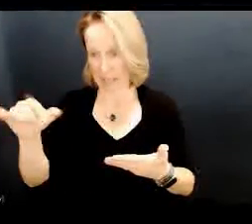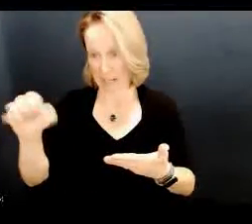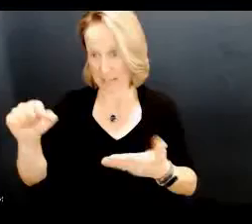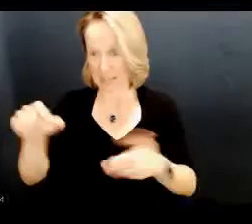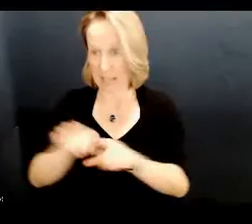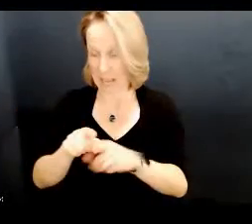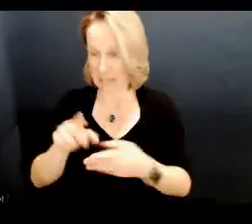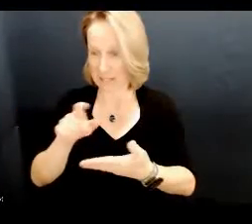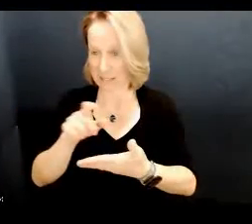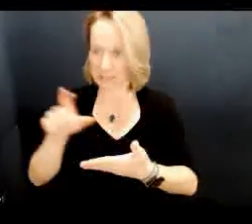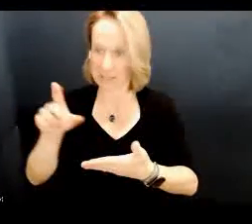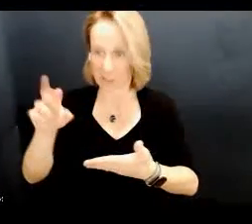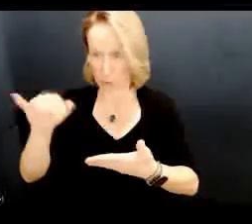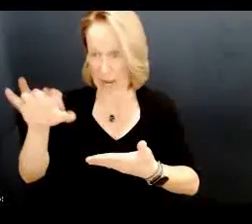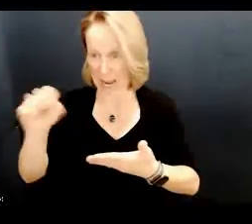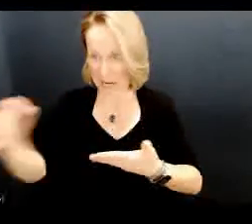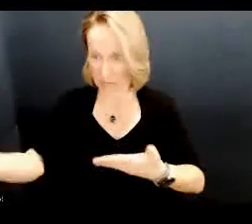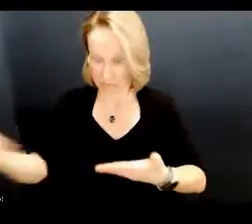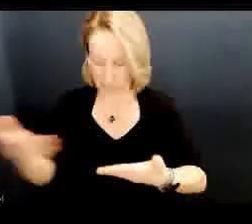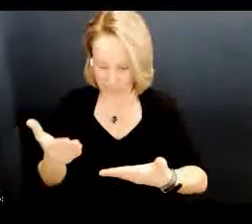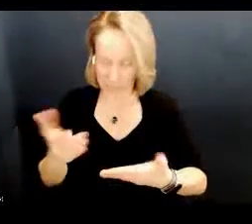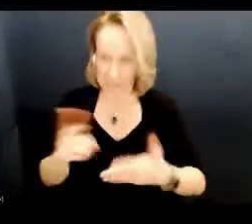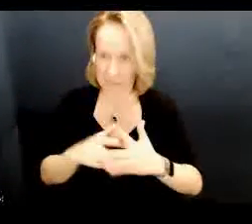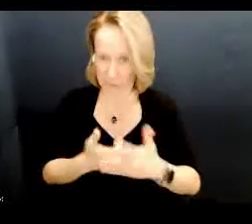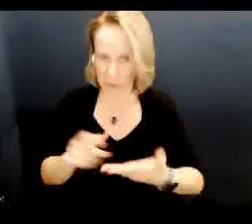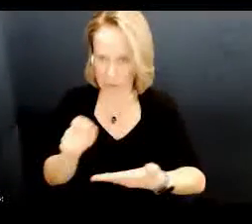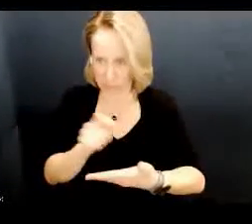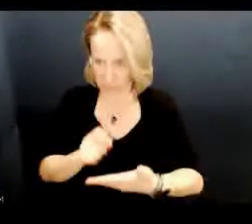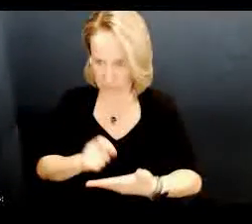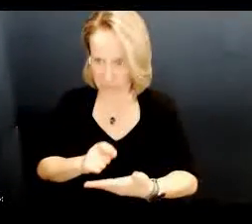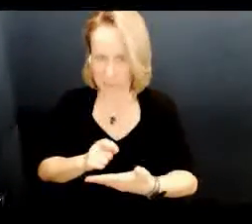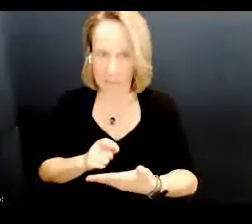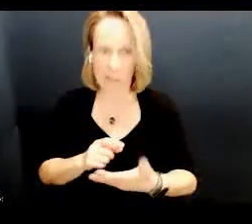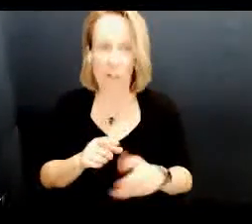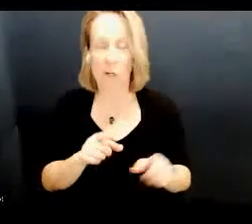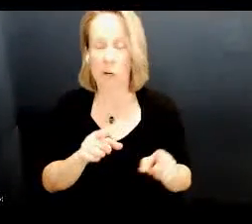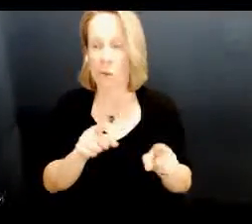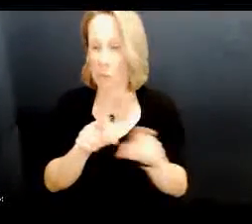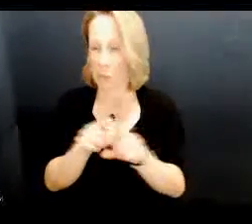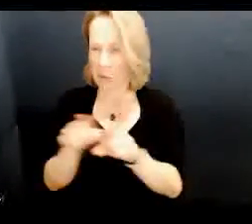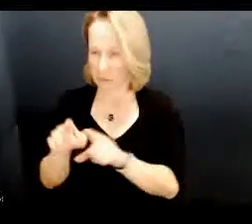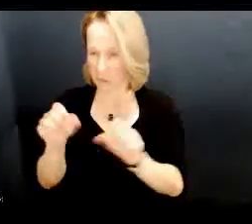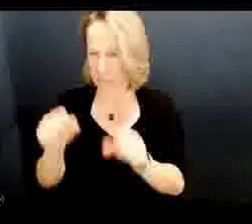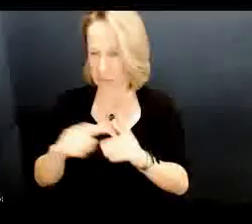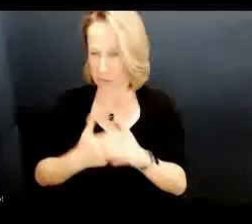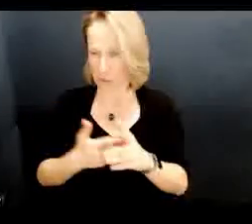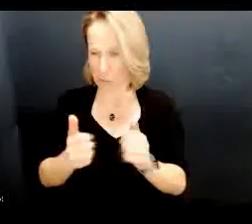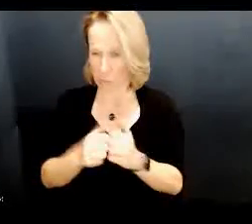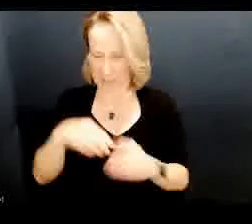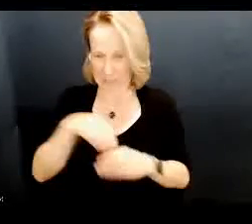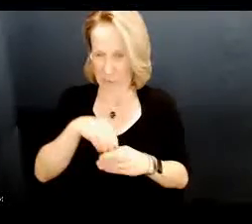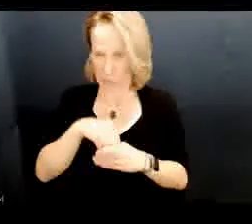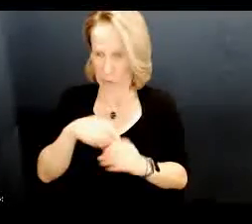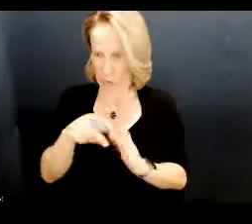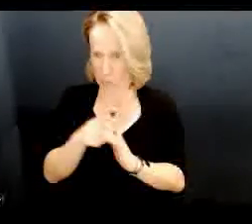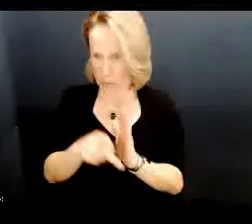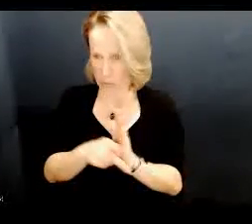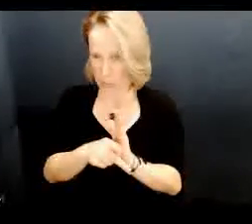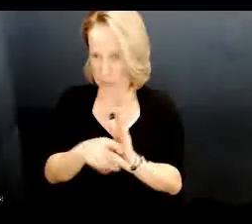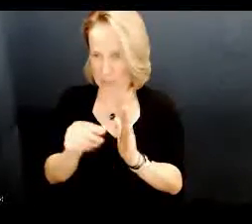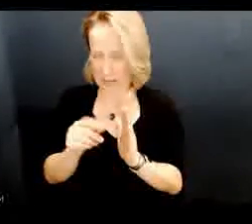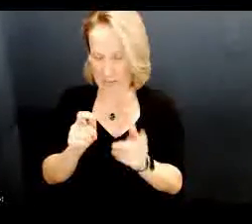protocols. Some other ways to start too is we could start with the internal protocols that we have and then edit them into